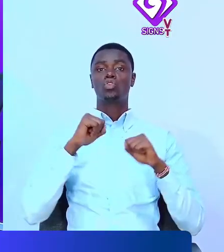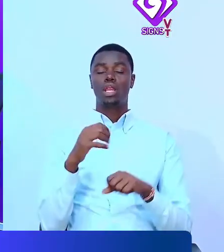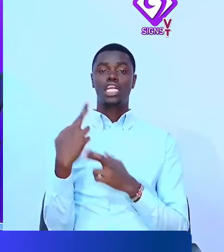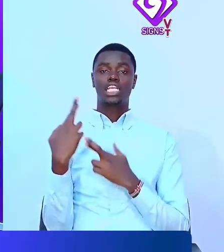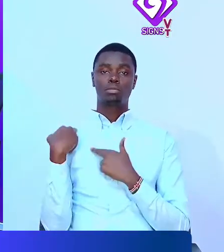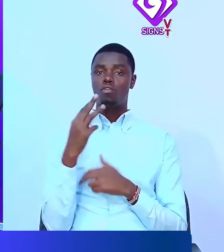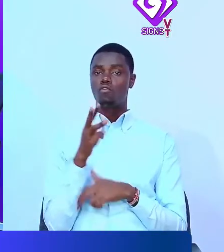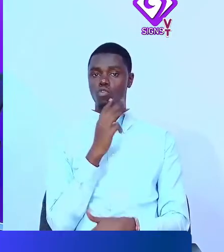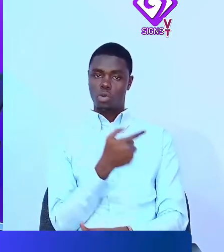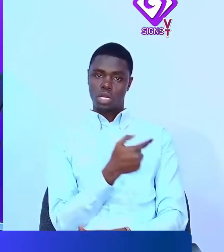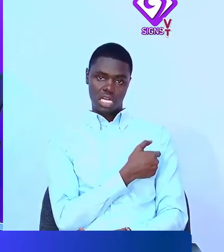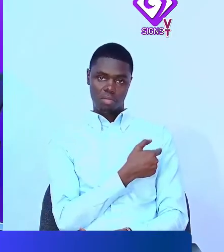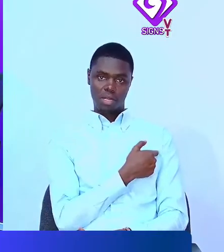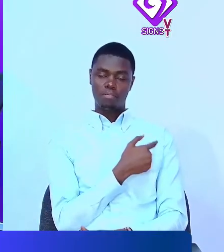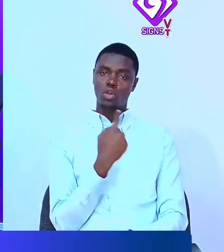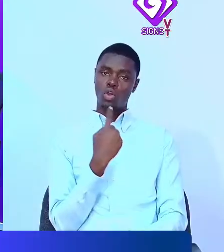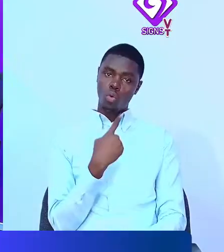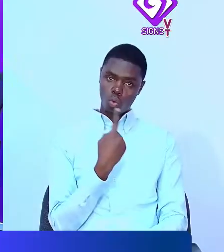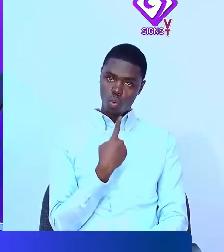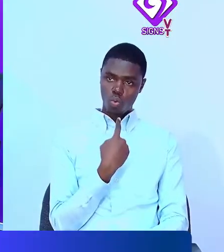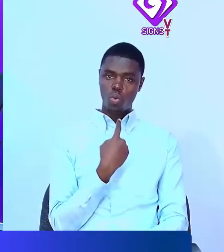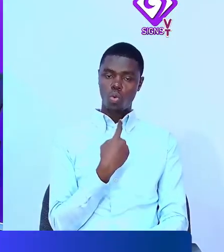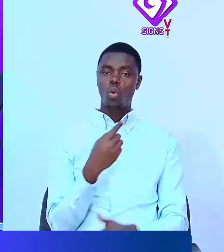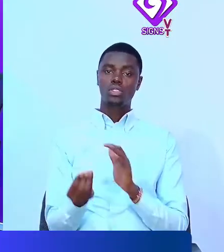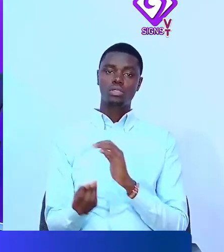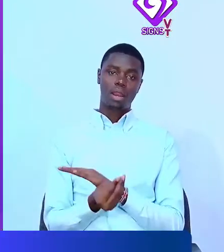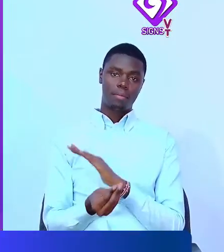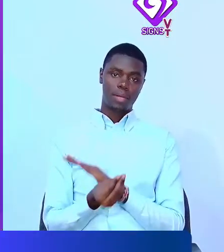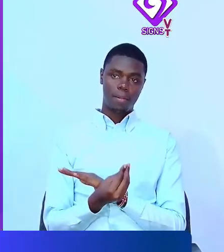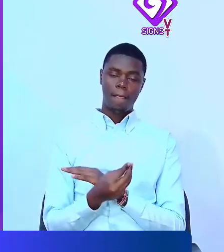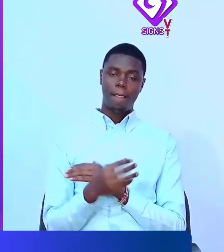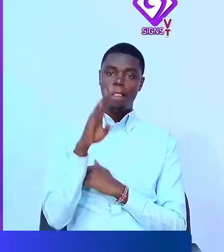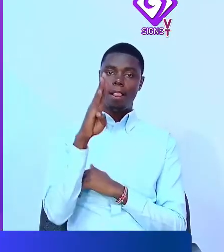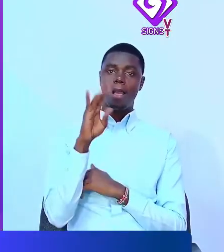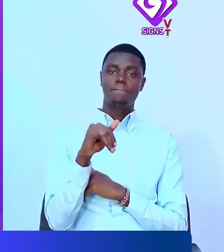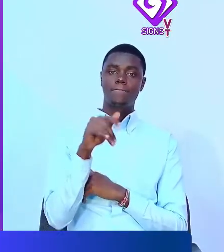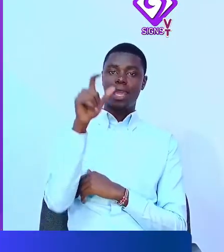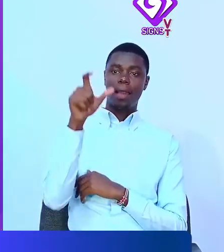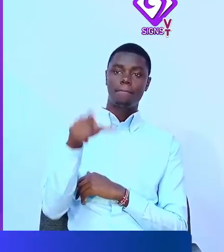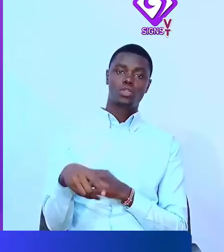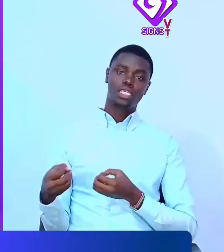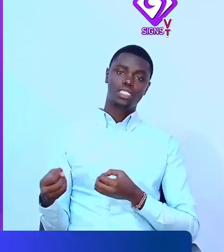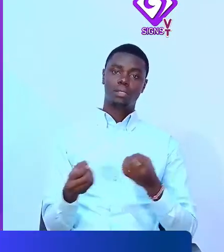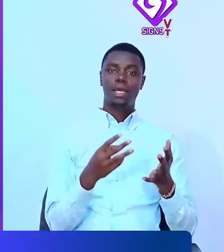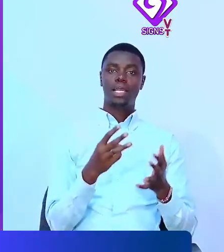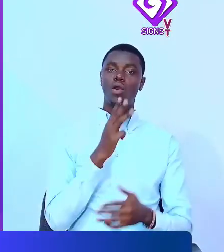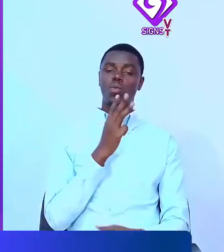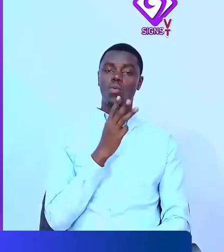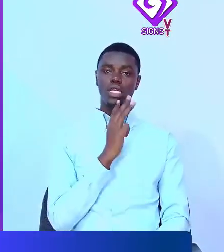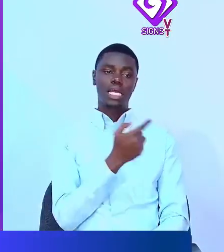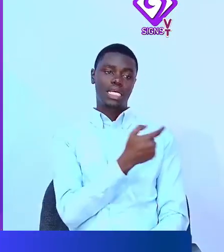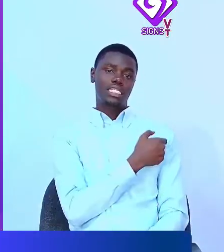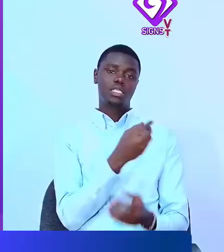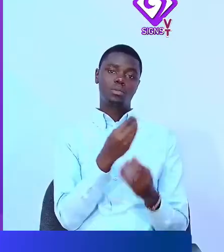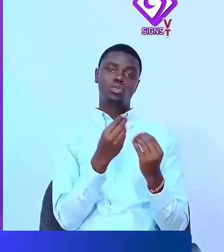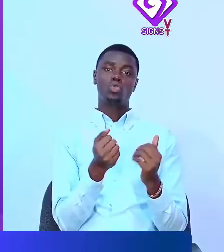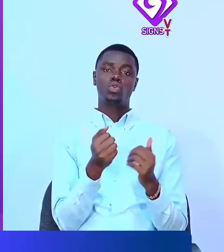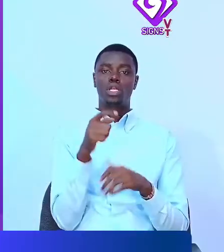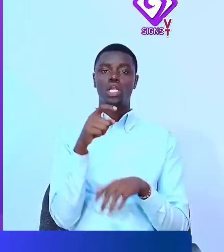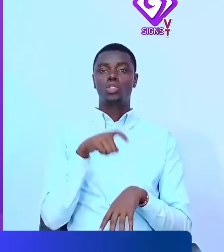treatment, whom was bribed by someone supplying a water treatment solution to Embu